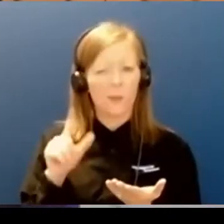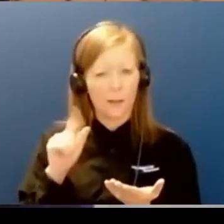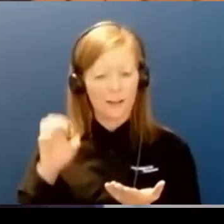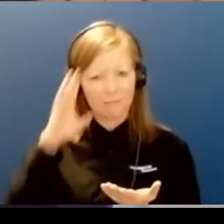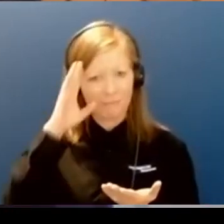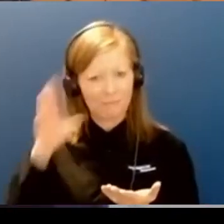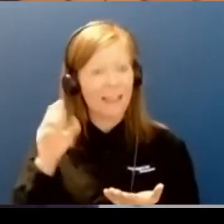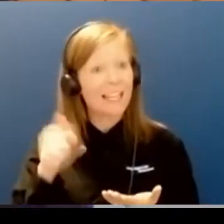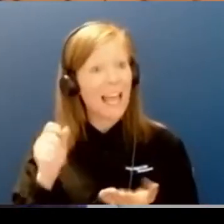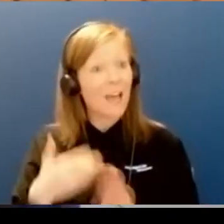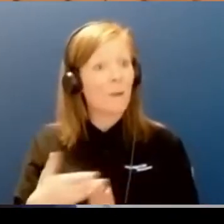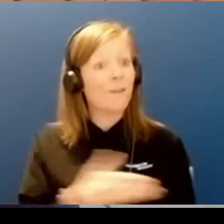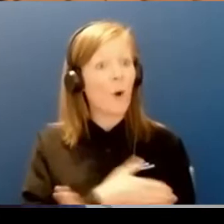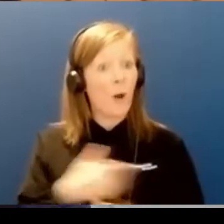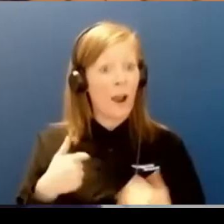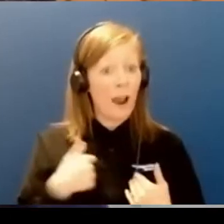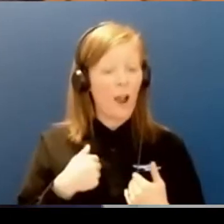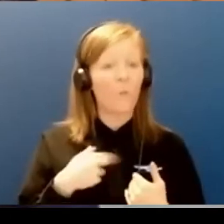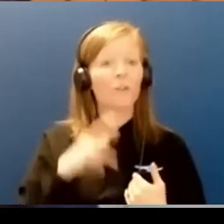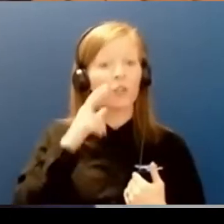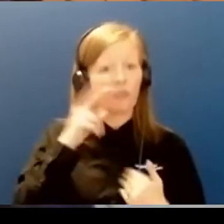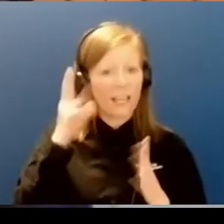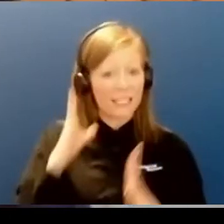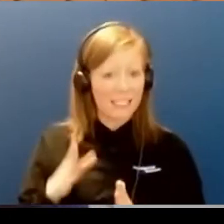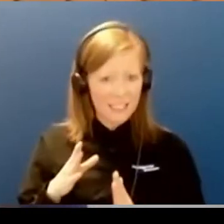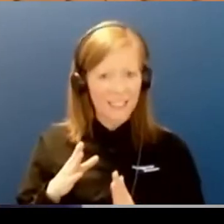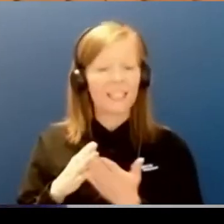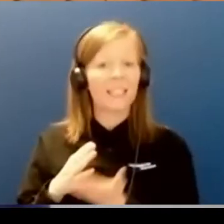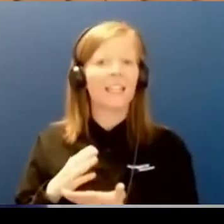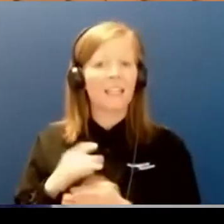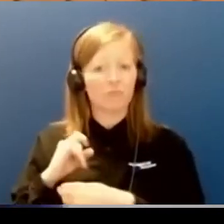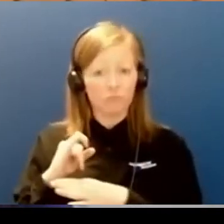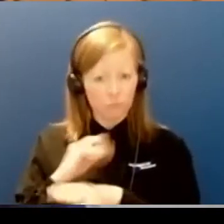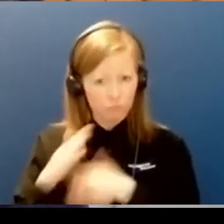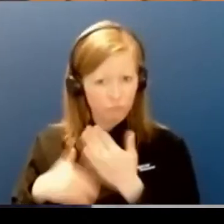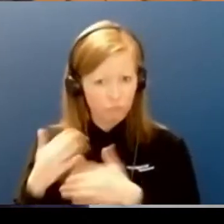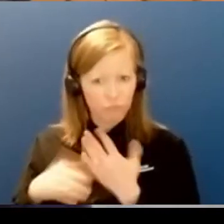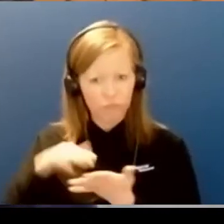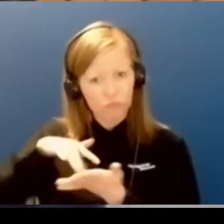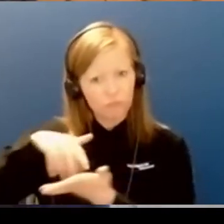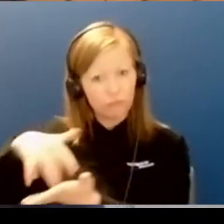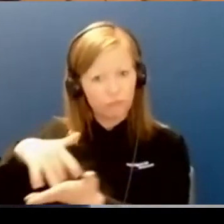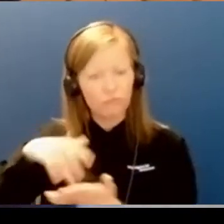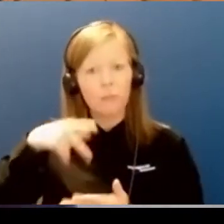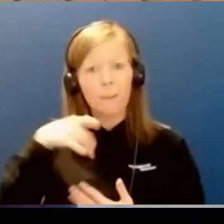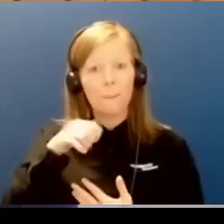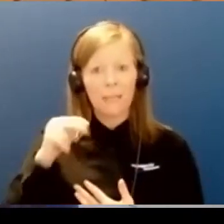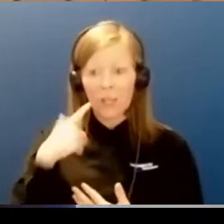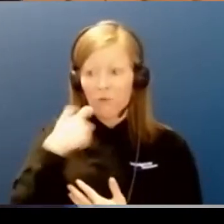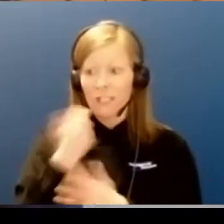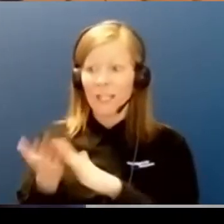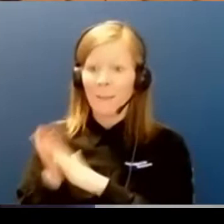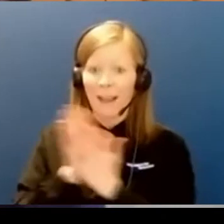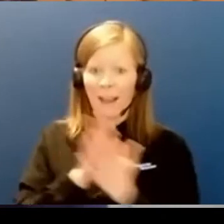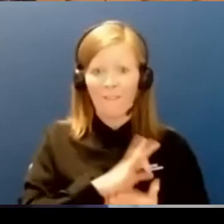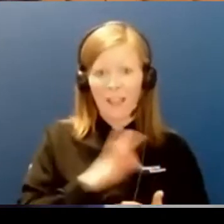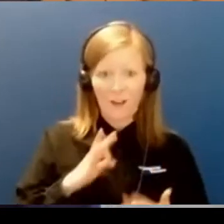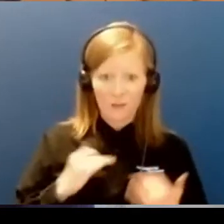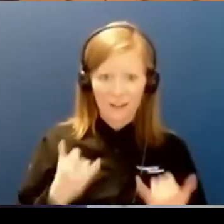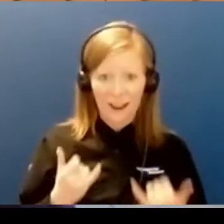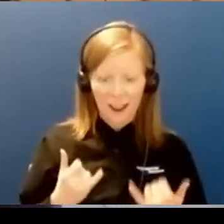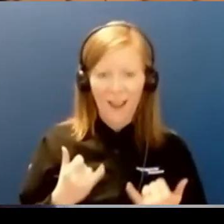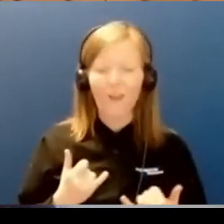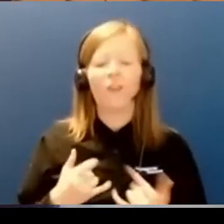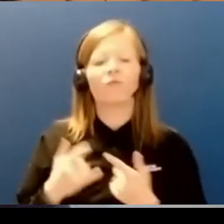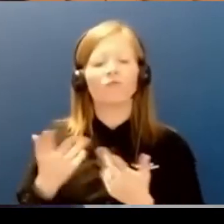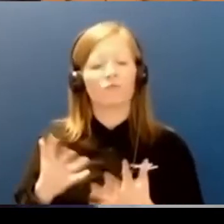was a previous resident at the pediatric dentistry program at Penn. More recently have joined on as faculty, and as Dr. Gletch